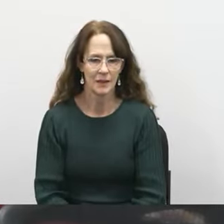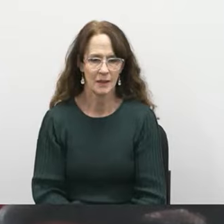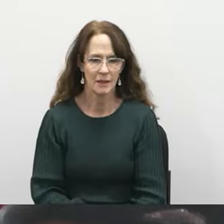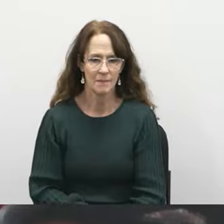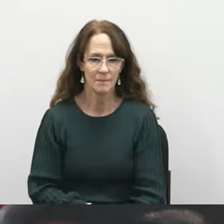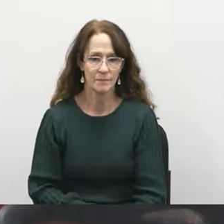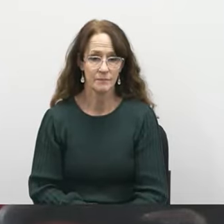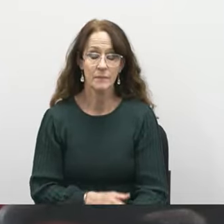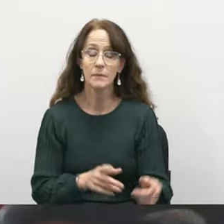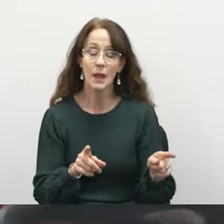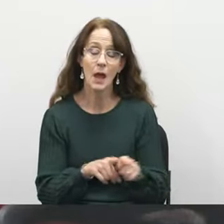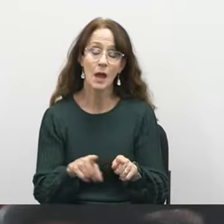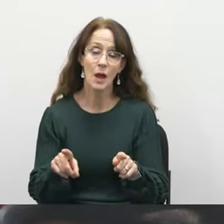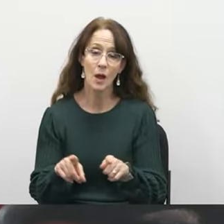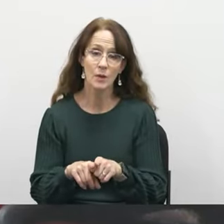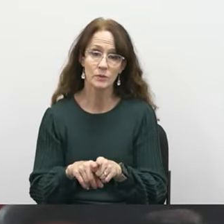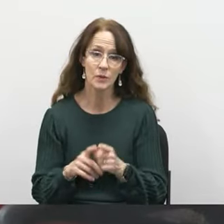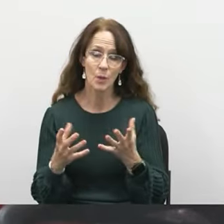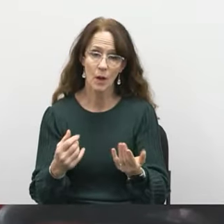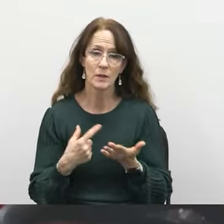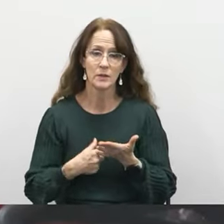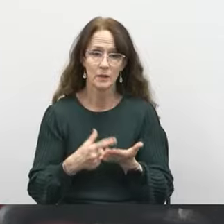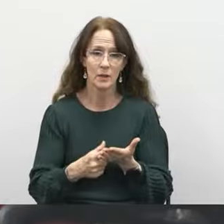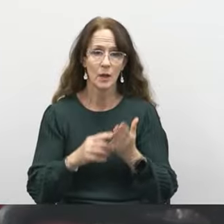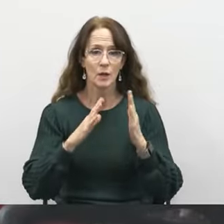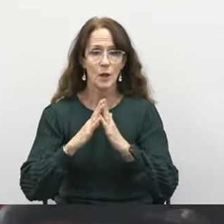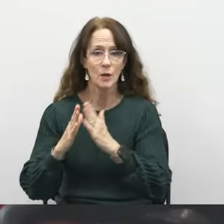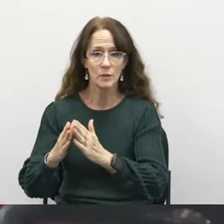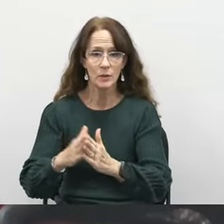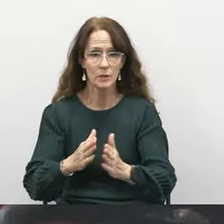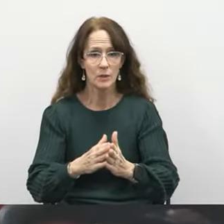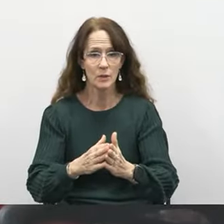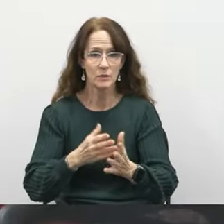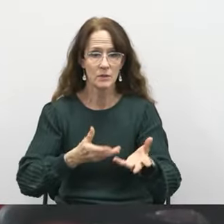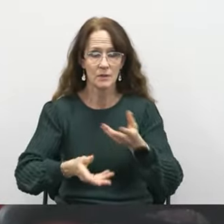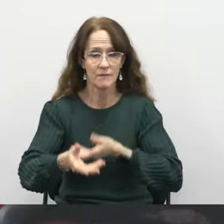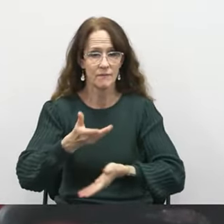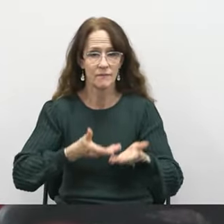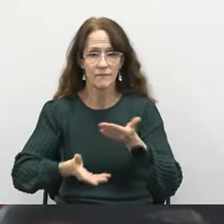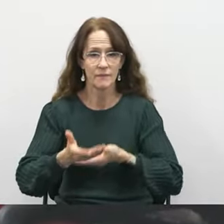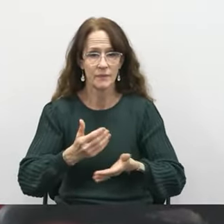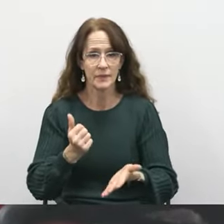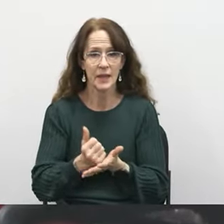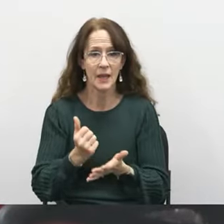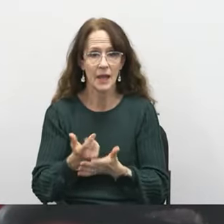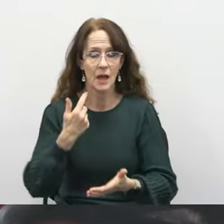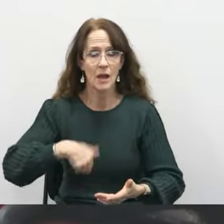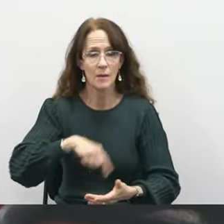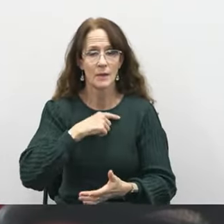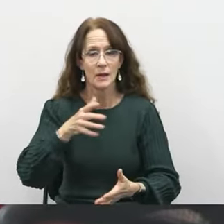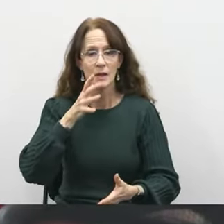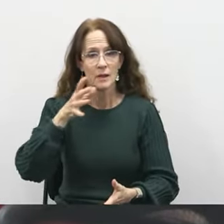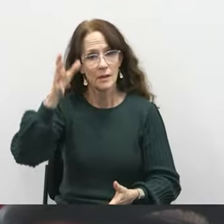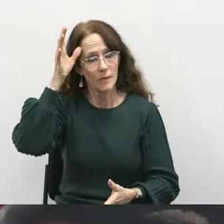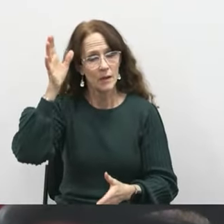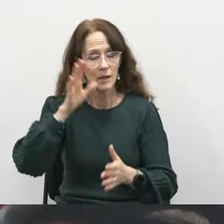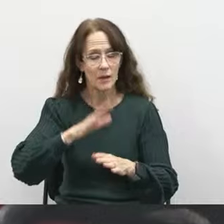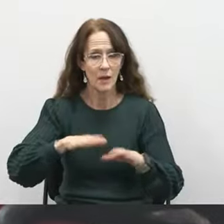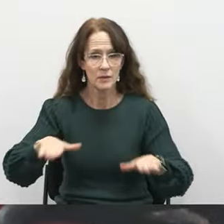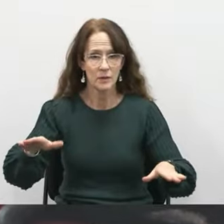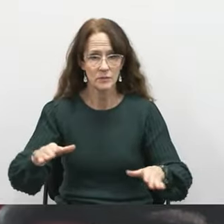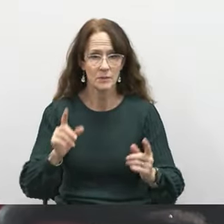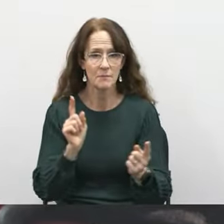And I also want to talk about community facilitators. They help us parents and our kids' needs,